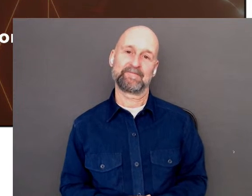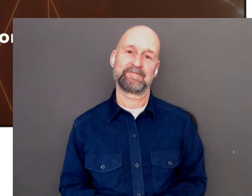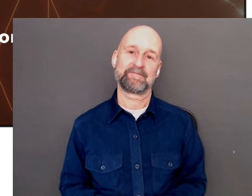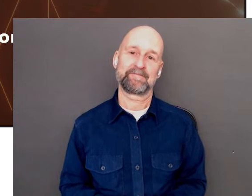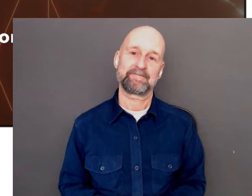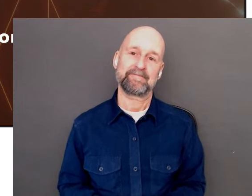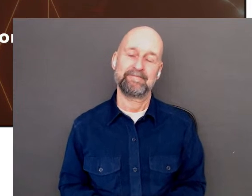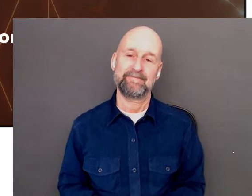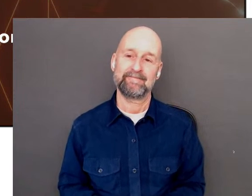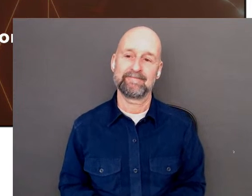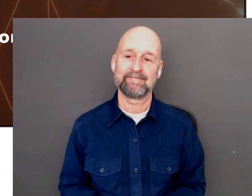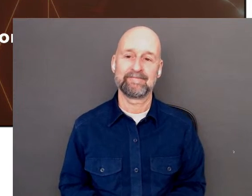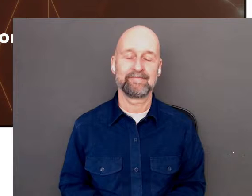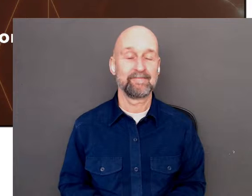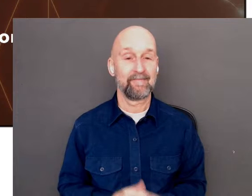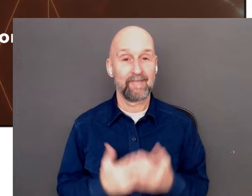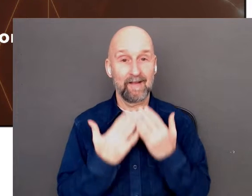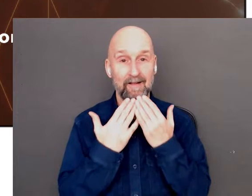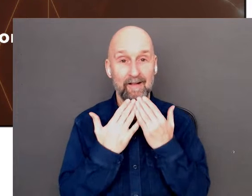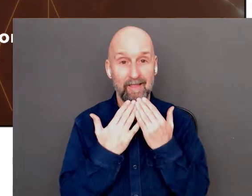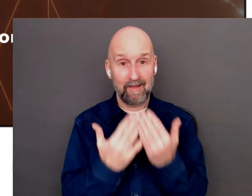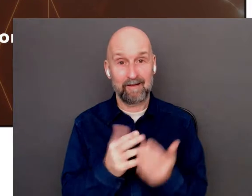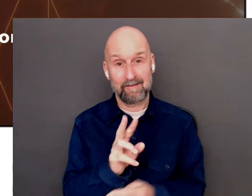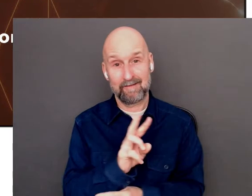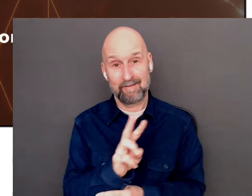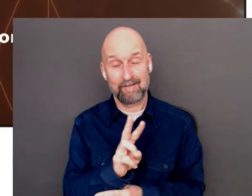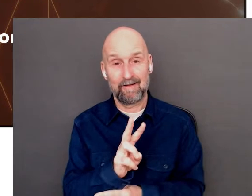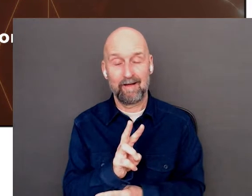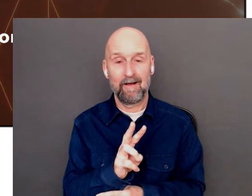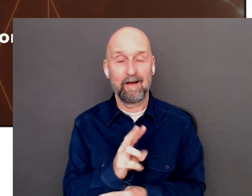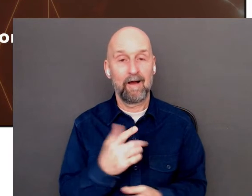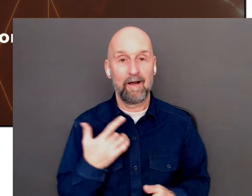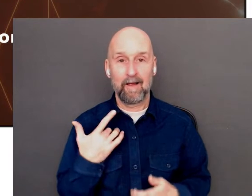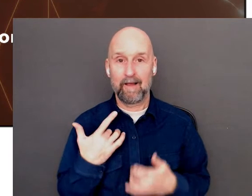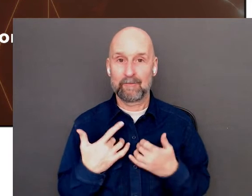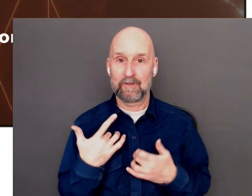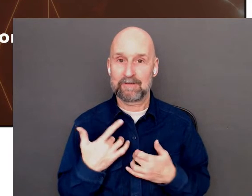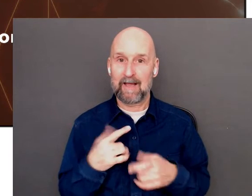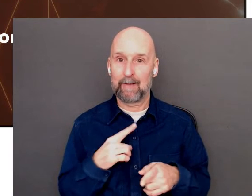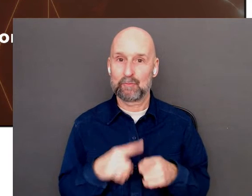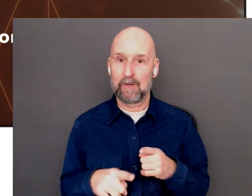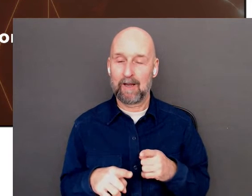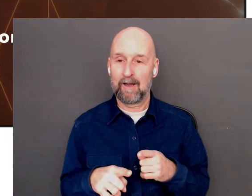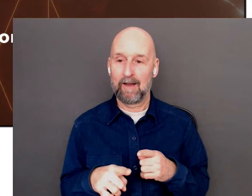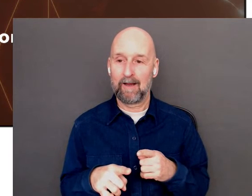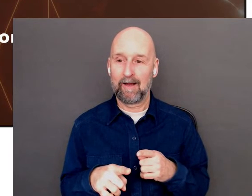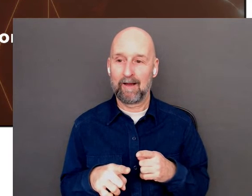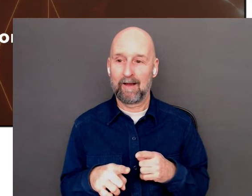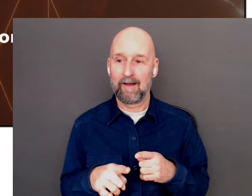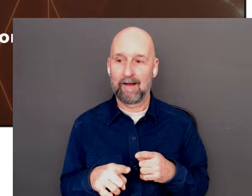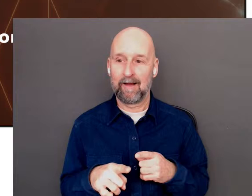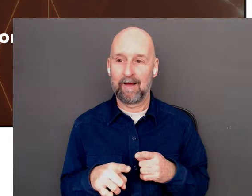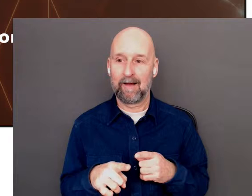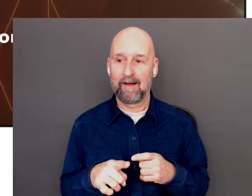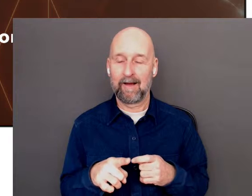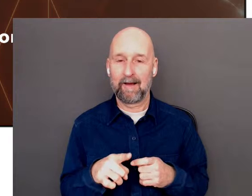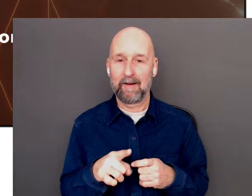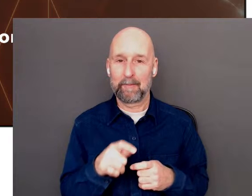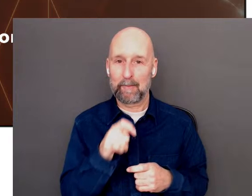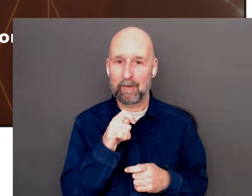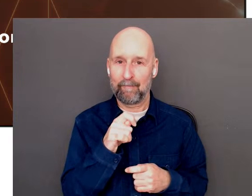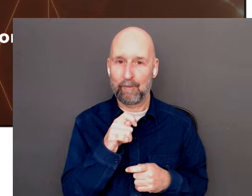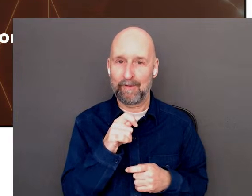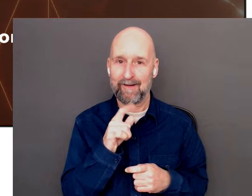Thank you so much. That was very interesting, and I'm trying to put the mic on my trousers again. Brilliant. Thank